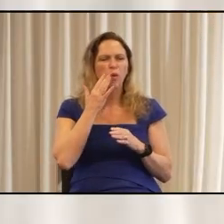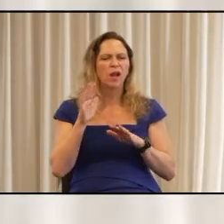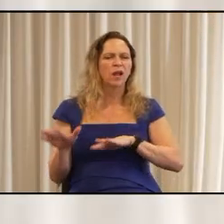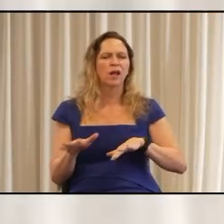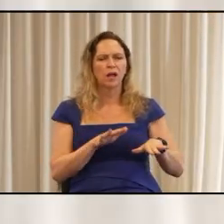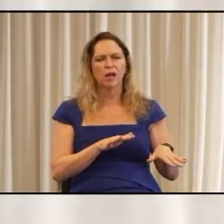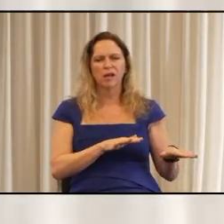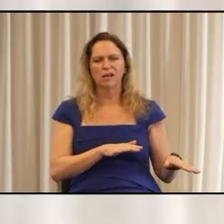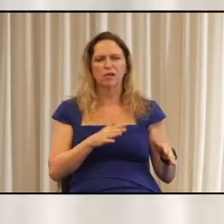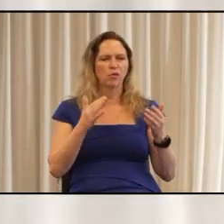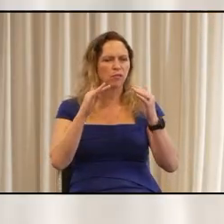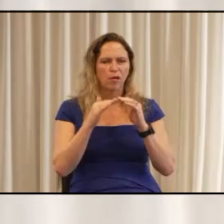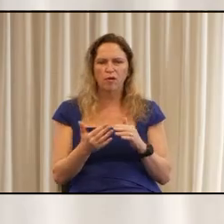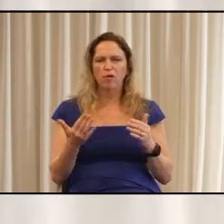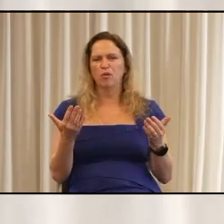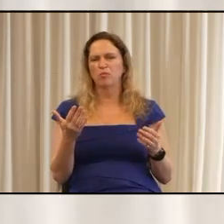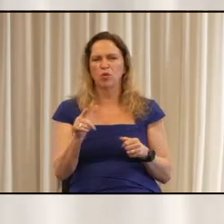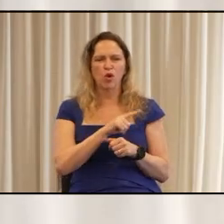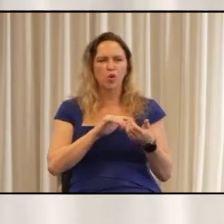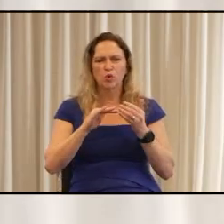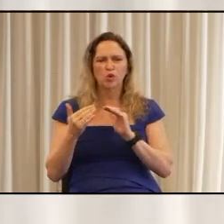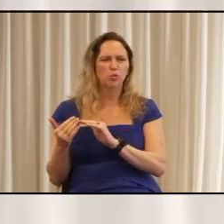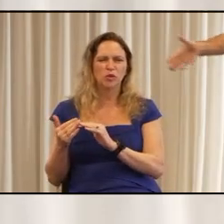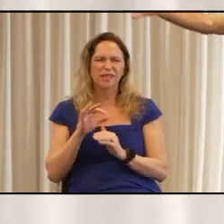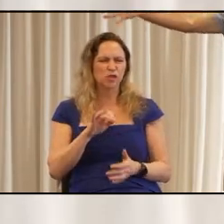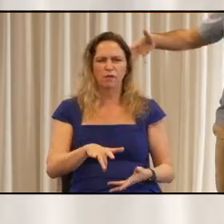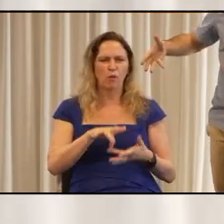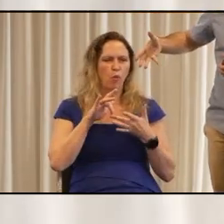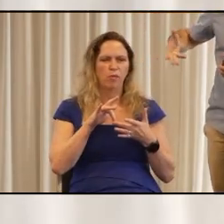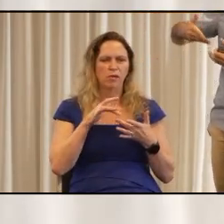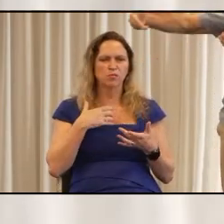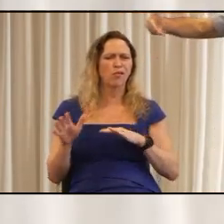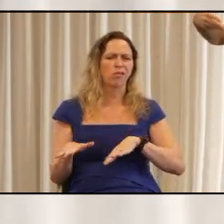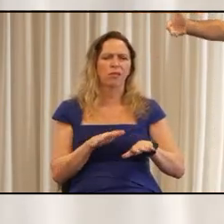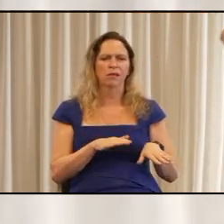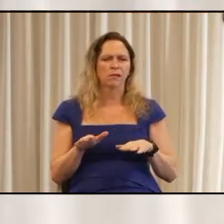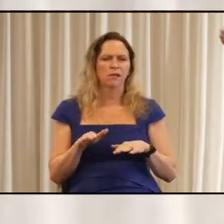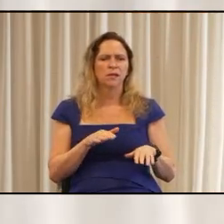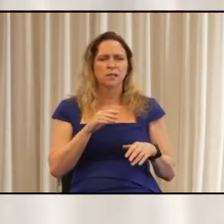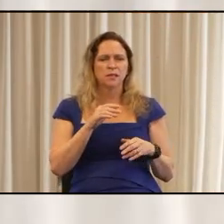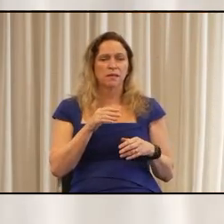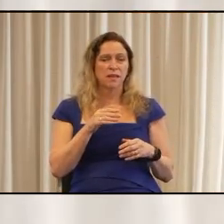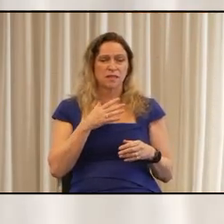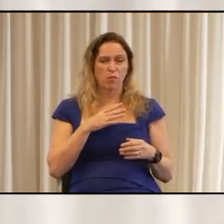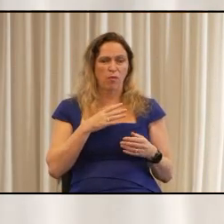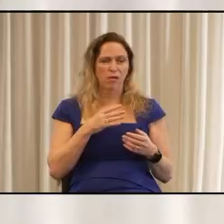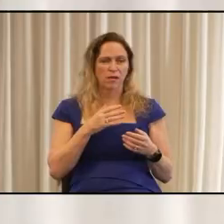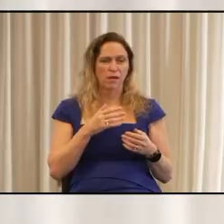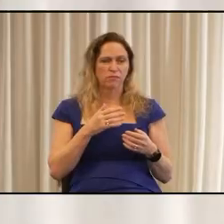local community doesn't necessarily have that formality. That's what makes it. That's what's allowed these people's stories to come about.